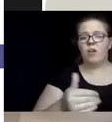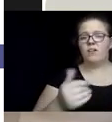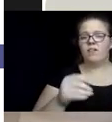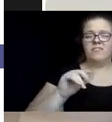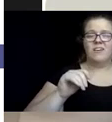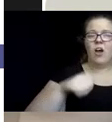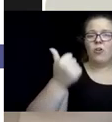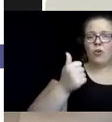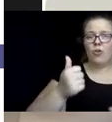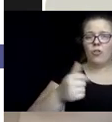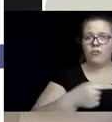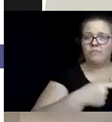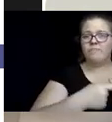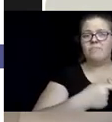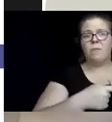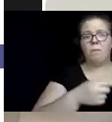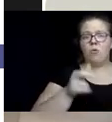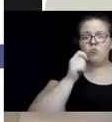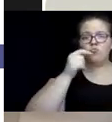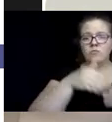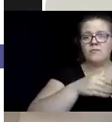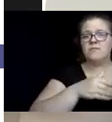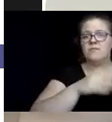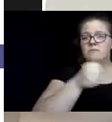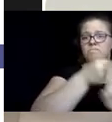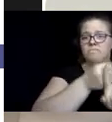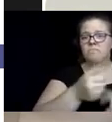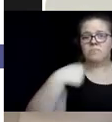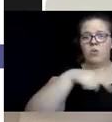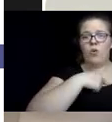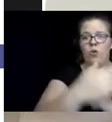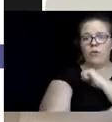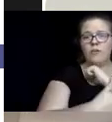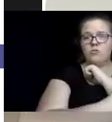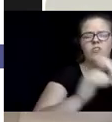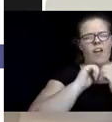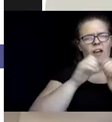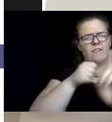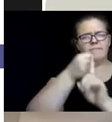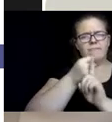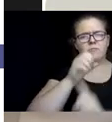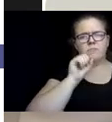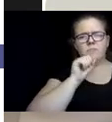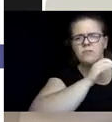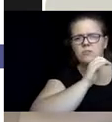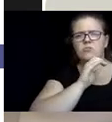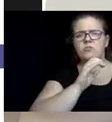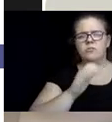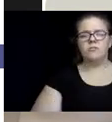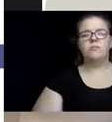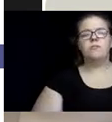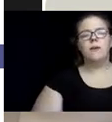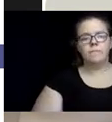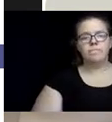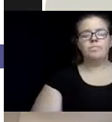country. How does this impact older adults who face issues of abuse, neglect, and exploitation? Well, most of